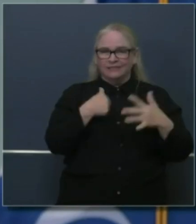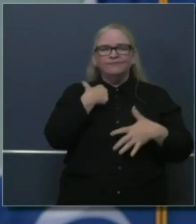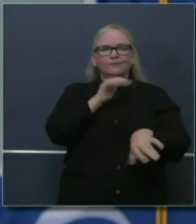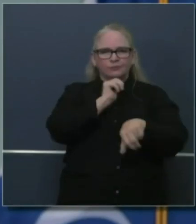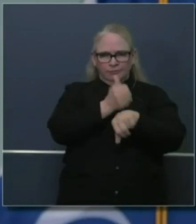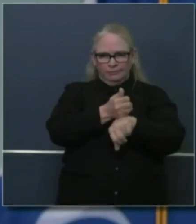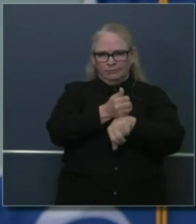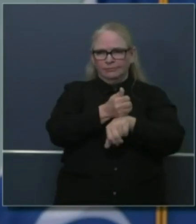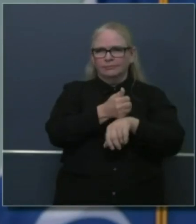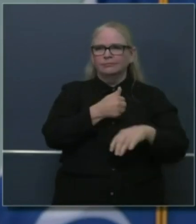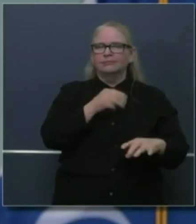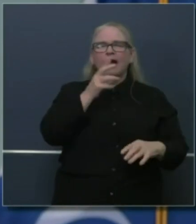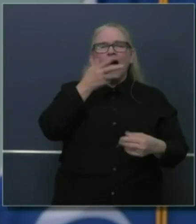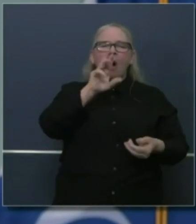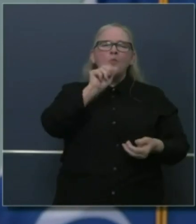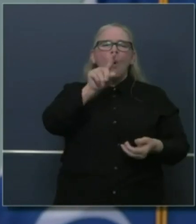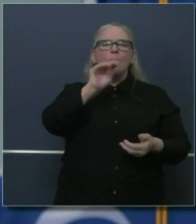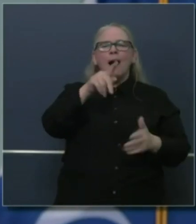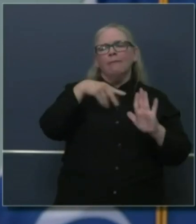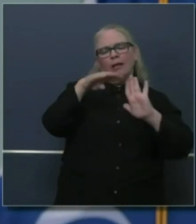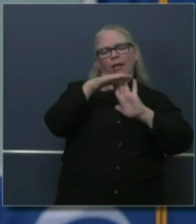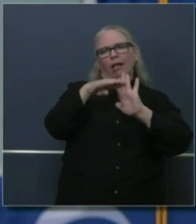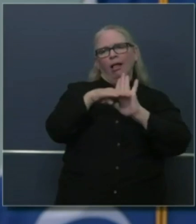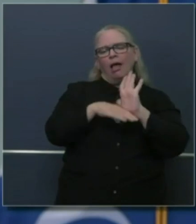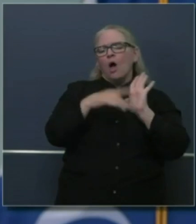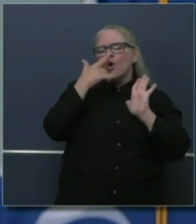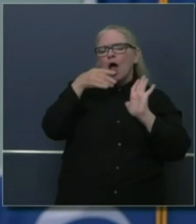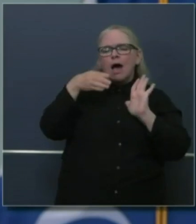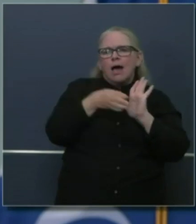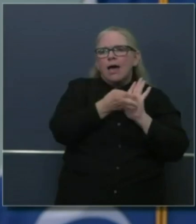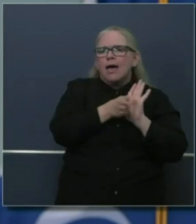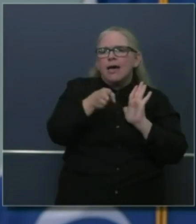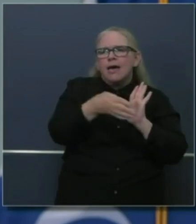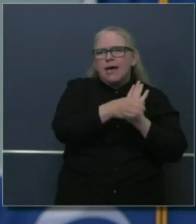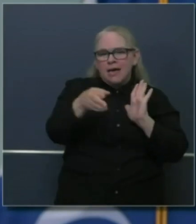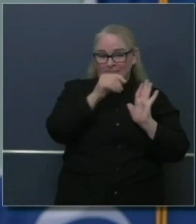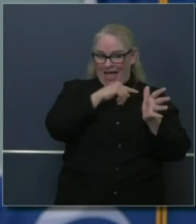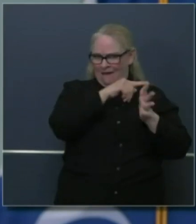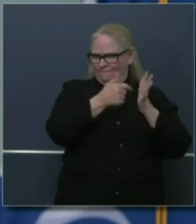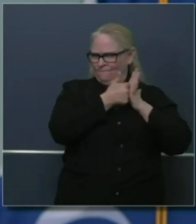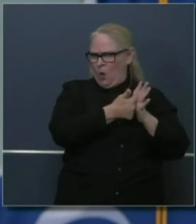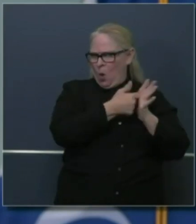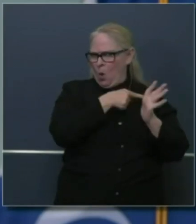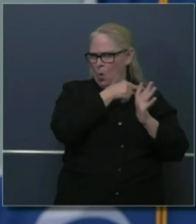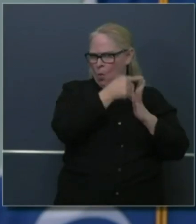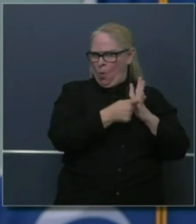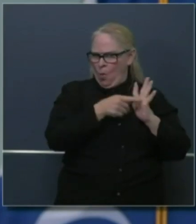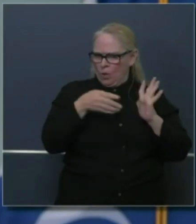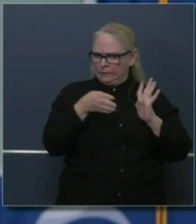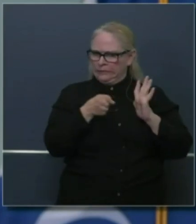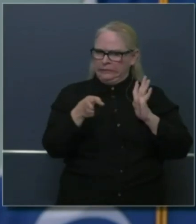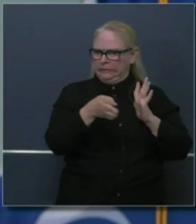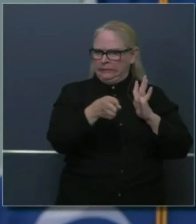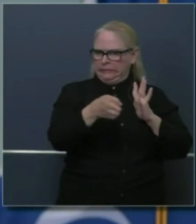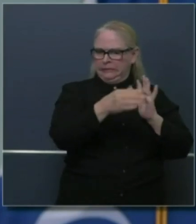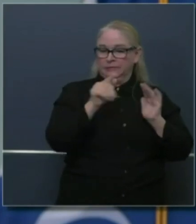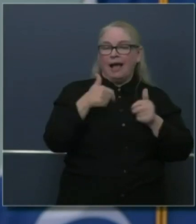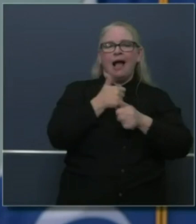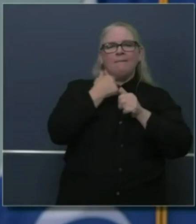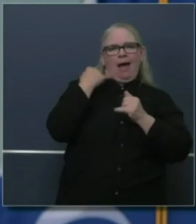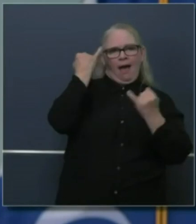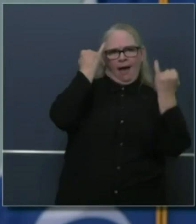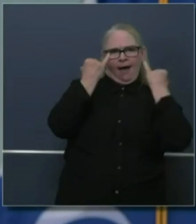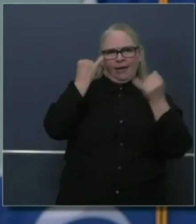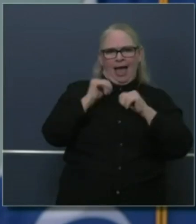for recovery. We put forward 6 specific indicators that will guide our determination of when we can make meaningful